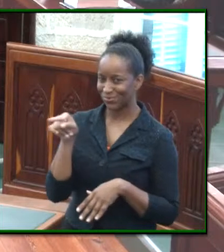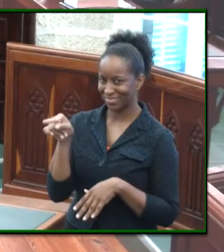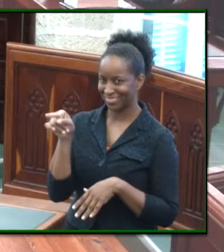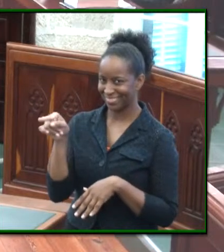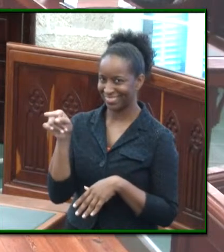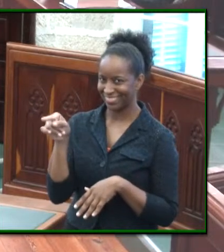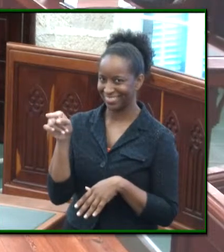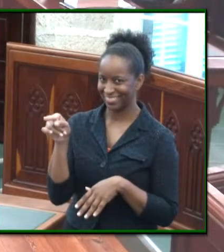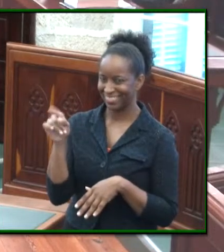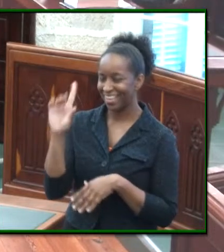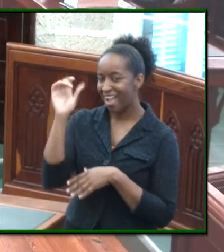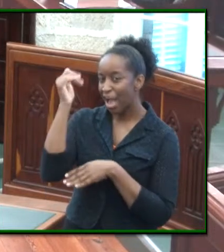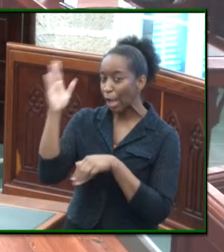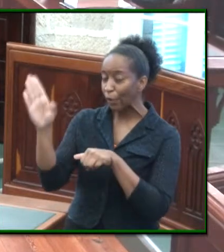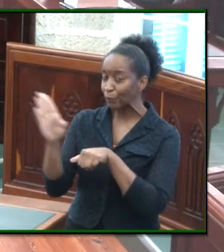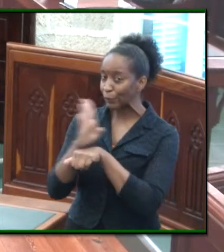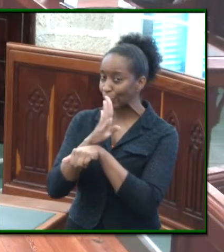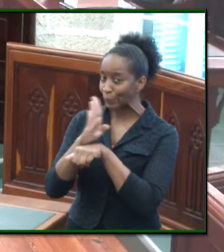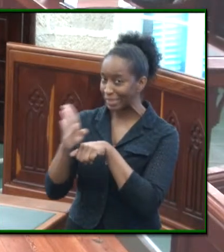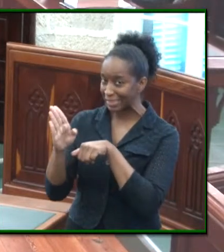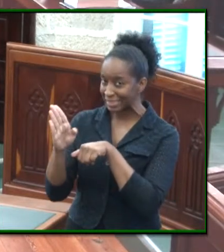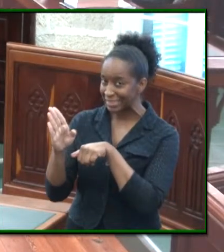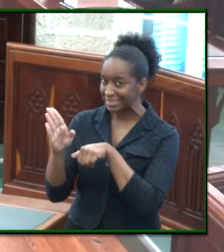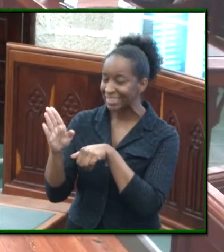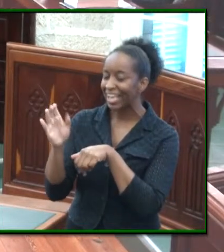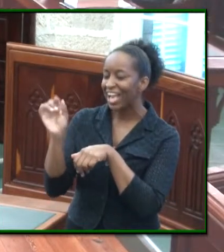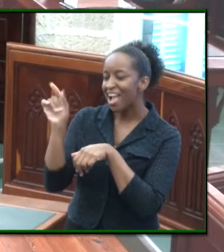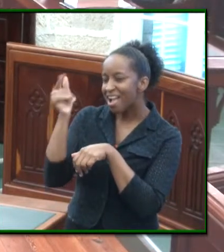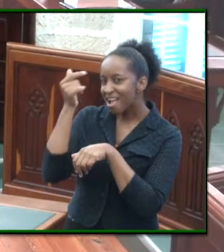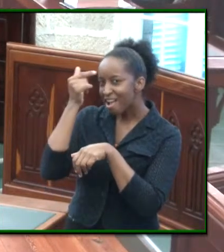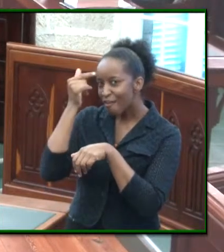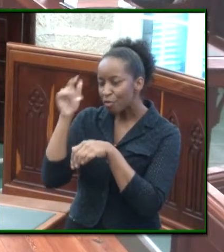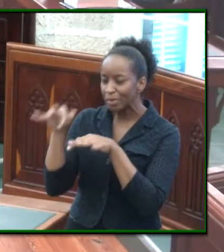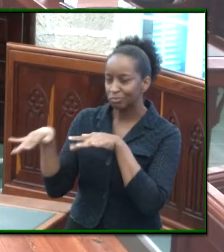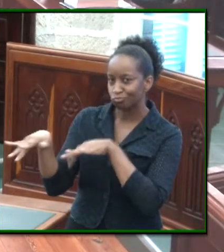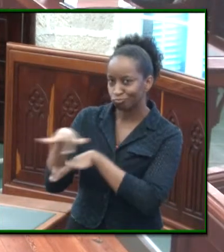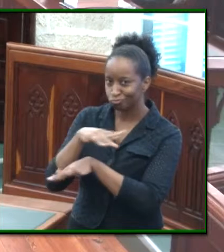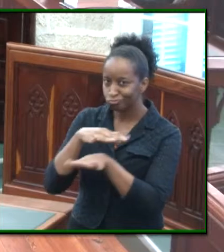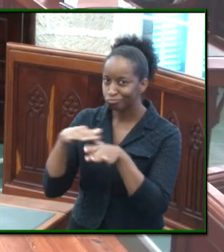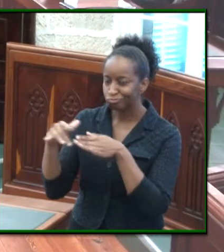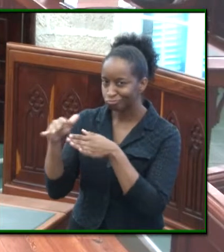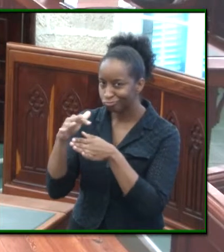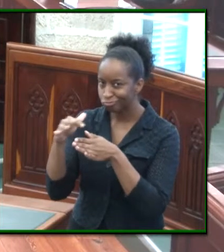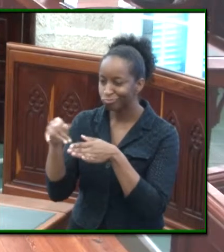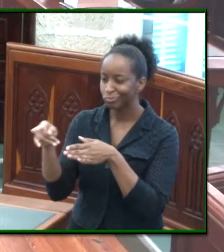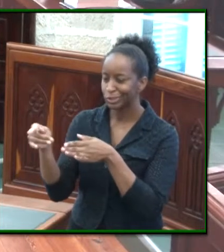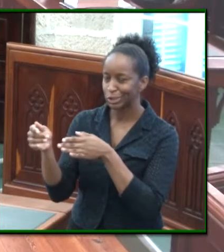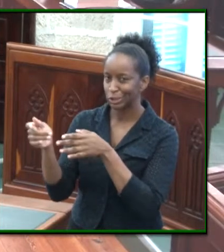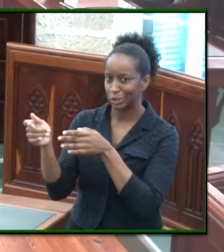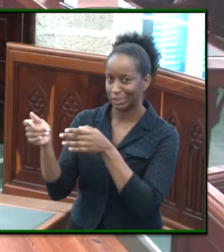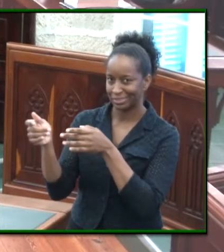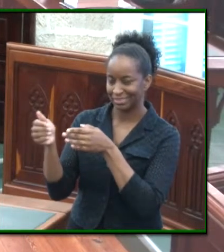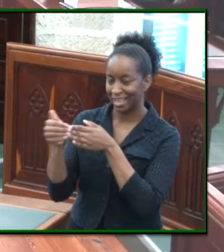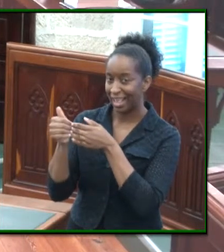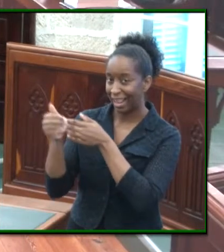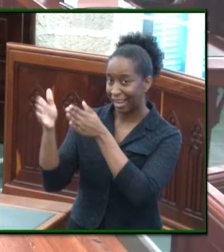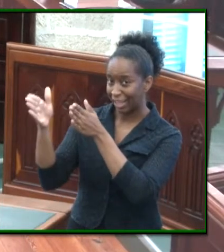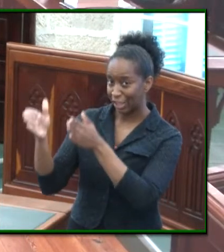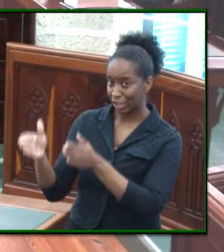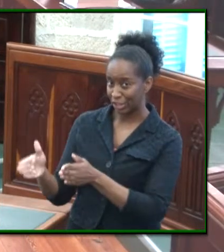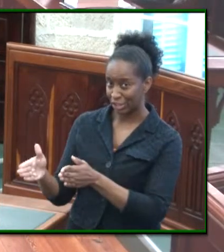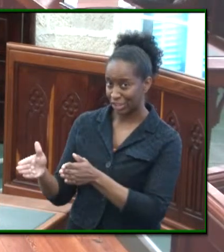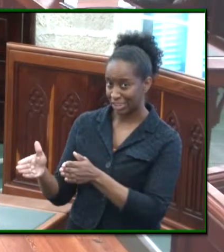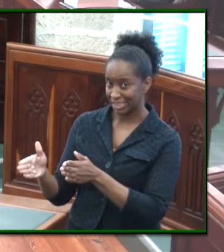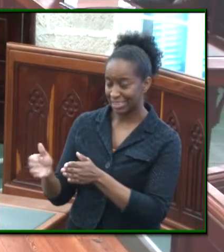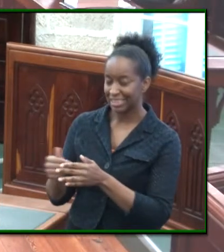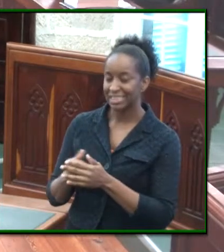Yeah, but I need to ask another question. We are with the Honourable Leader of Government Business, Honourable Member. May I reserve the right to follow